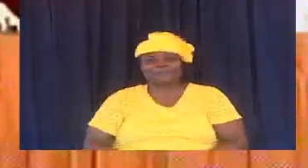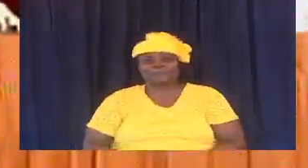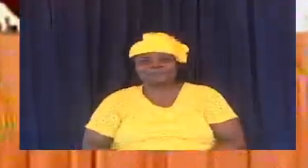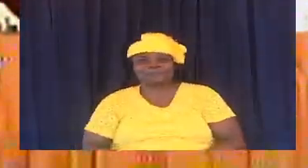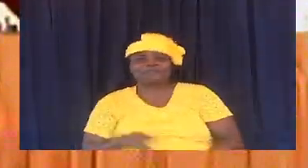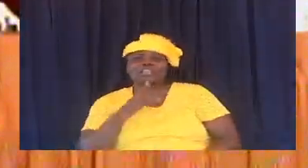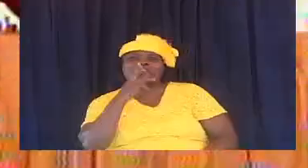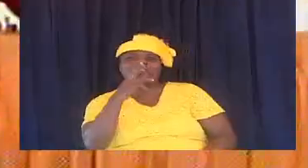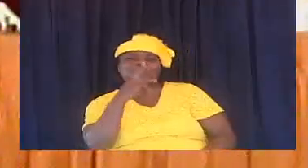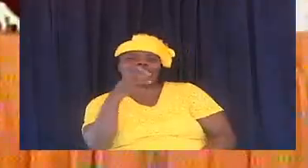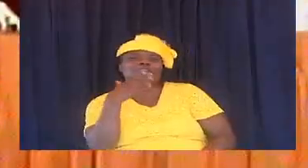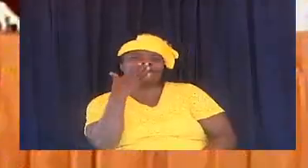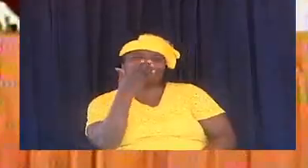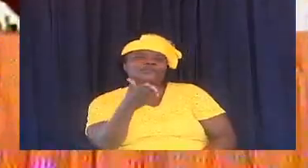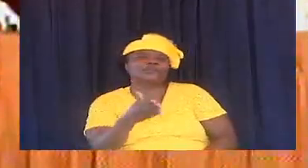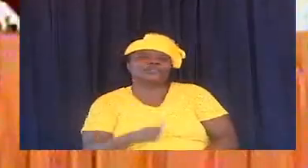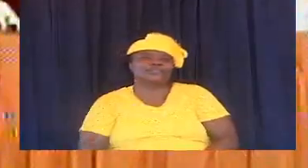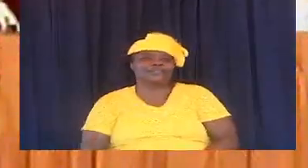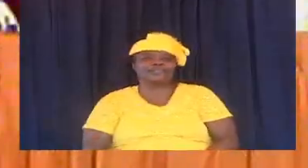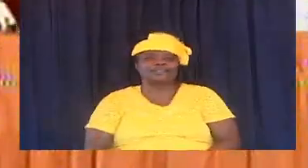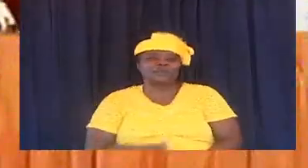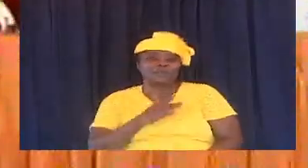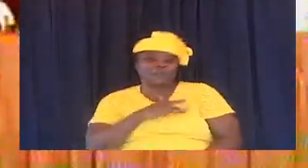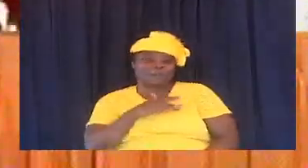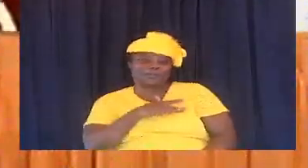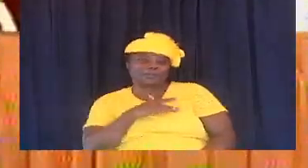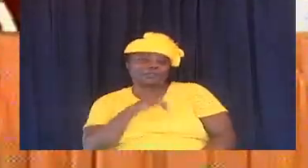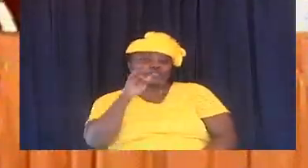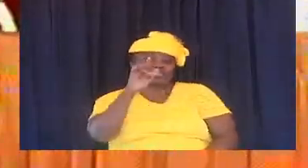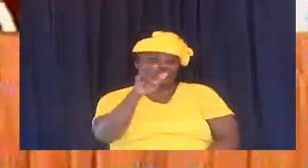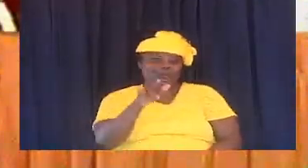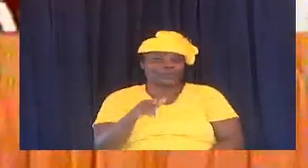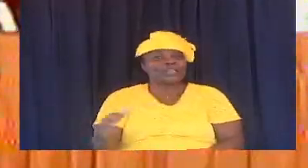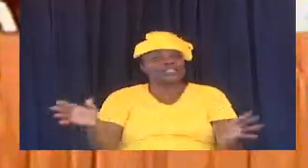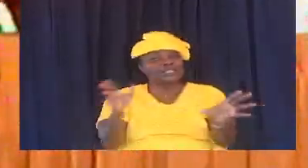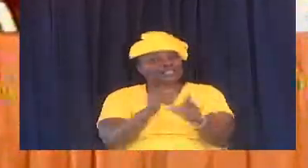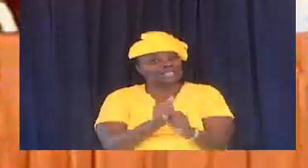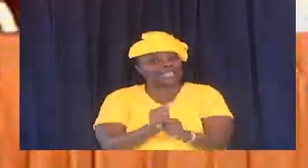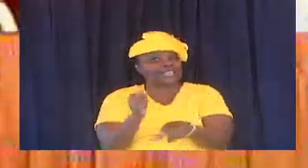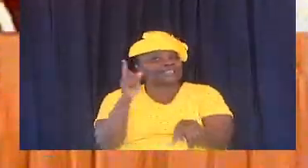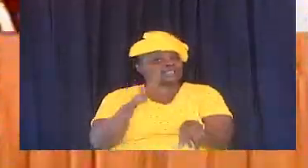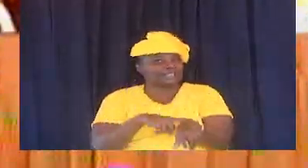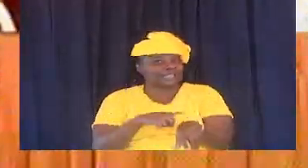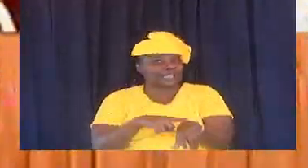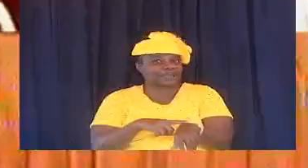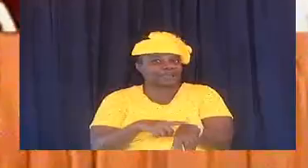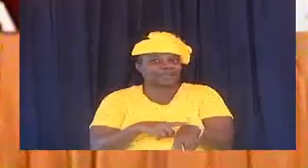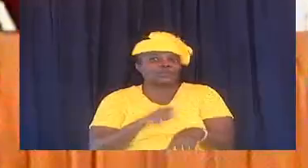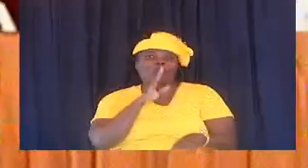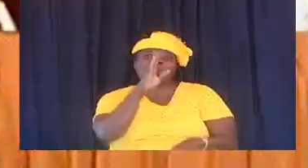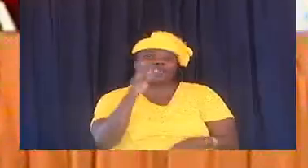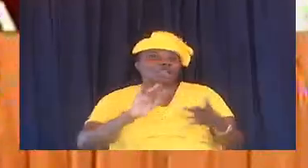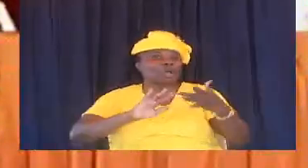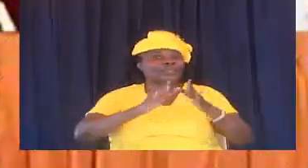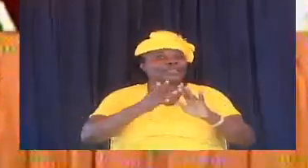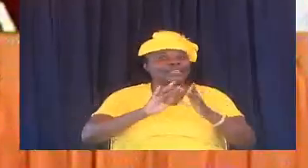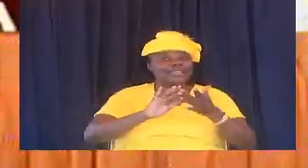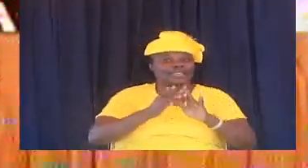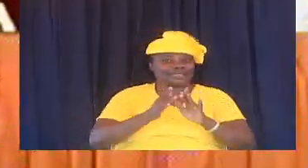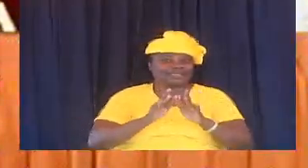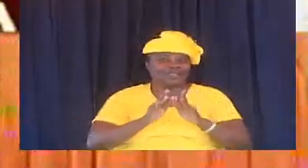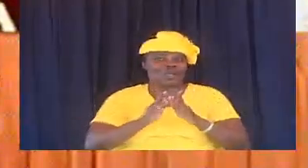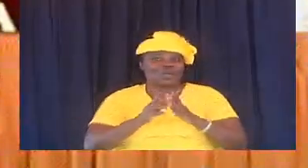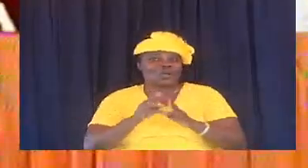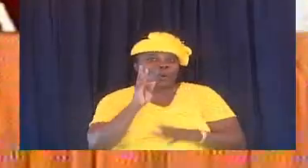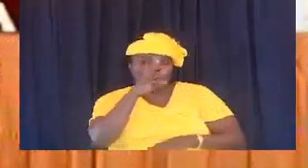good. And we appreciate your taking the time to come to be with us here today. God bless you. And we love you. In